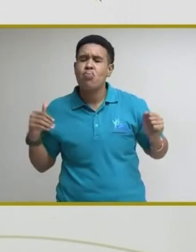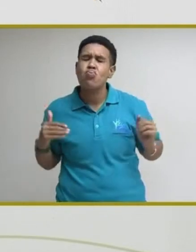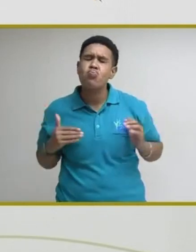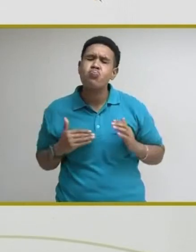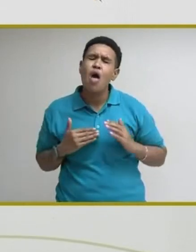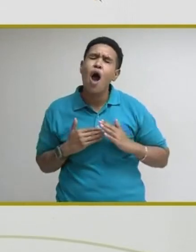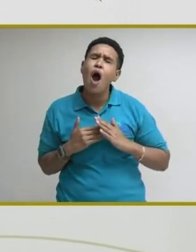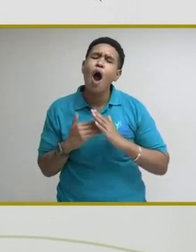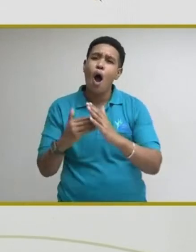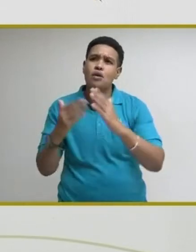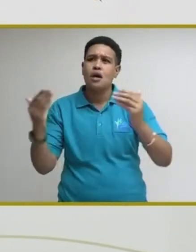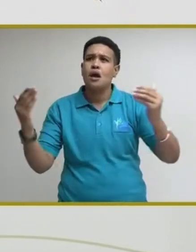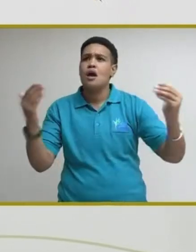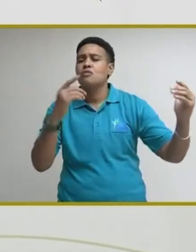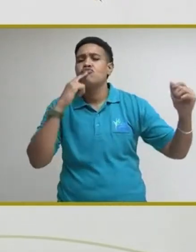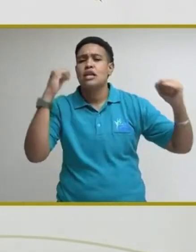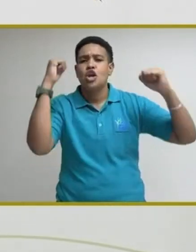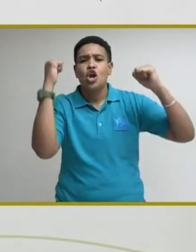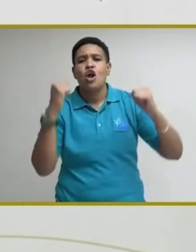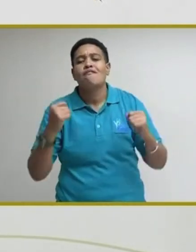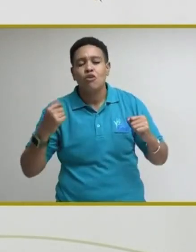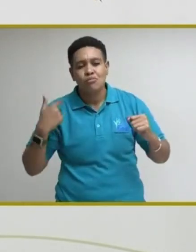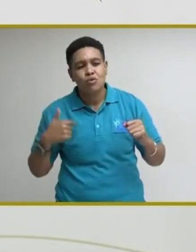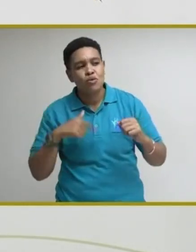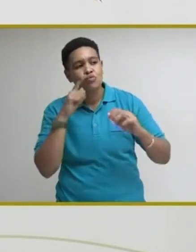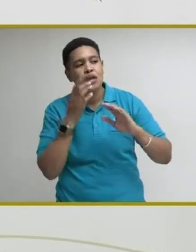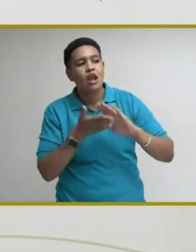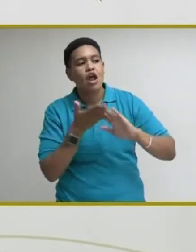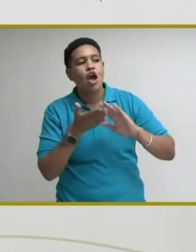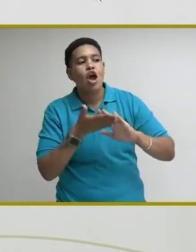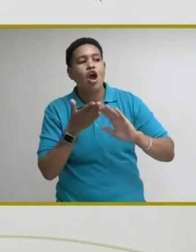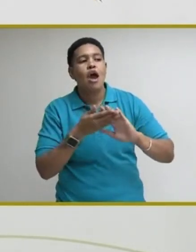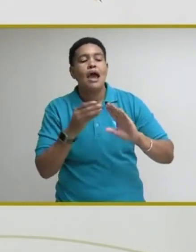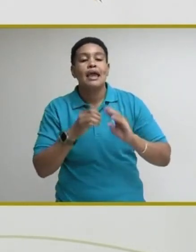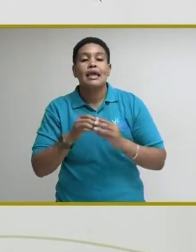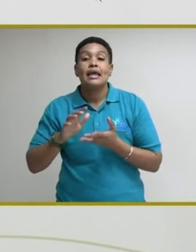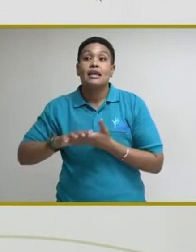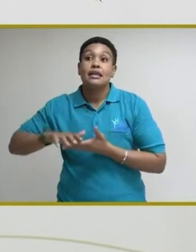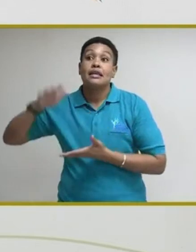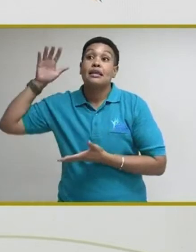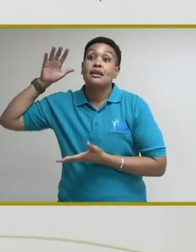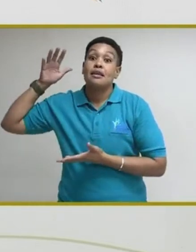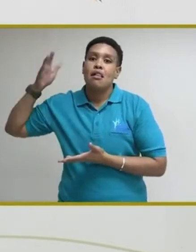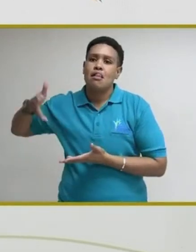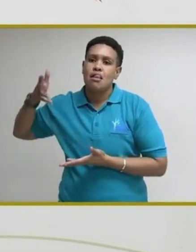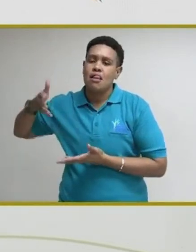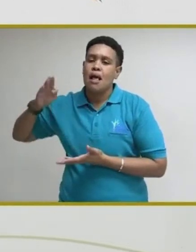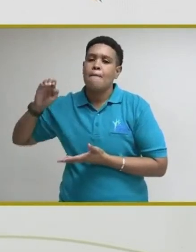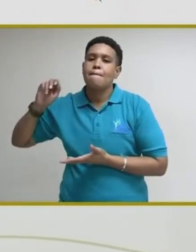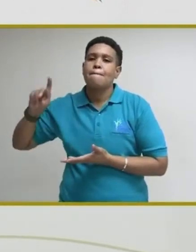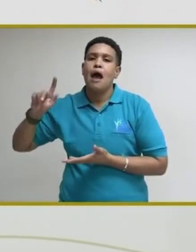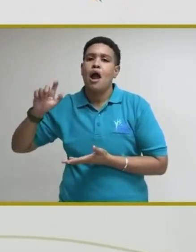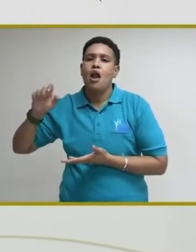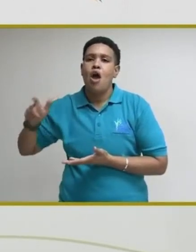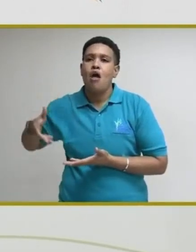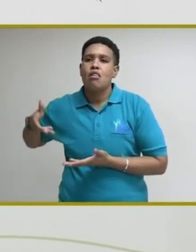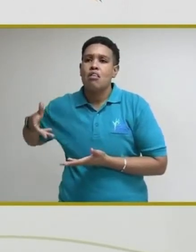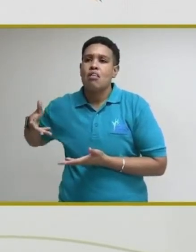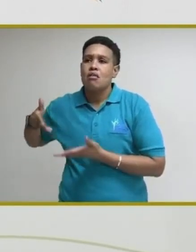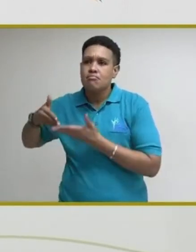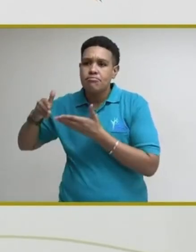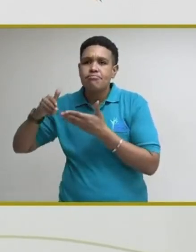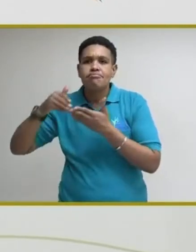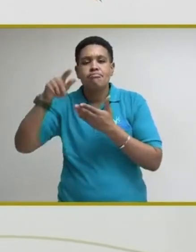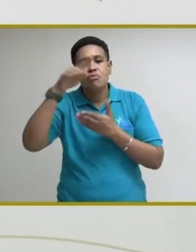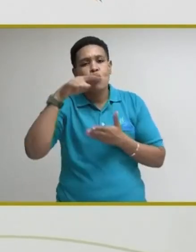that were confirmed. And so we are operating in a backlog of having those cases discharged. So it is